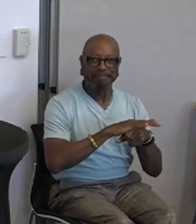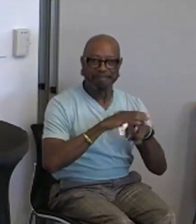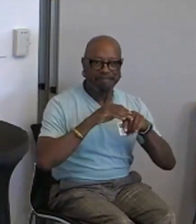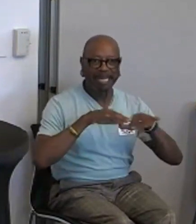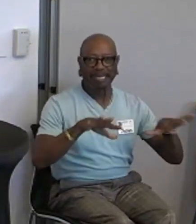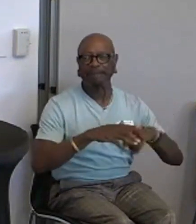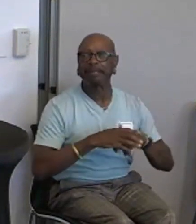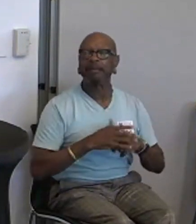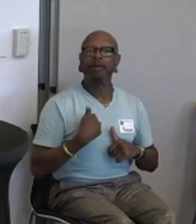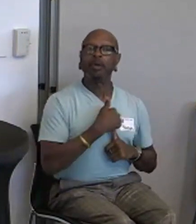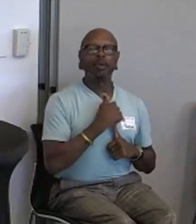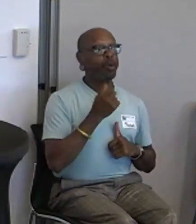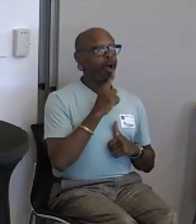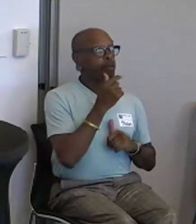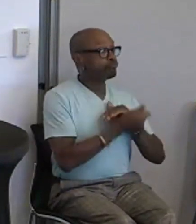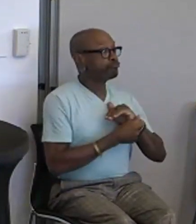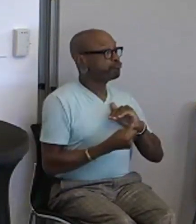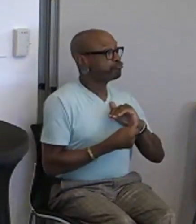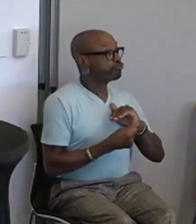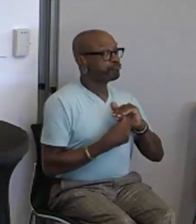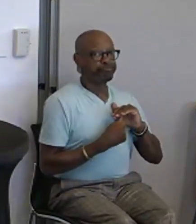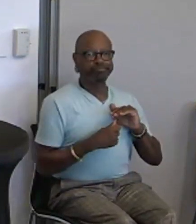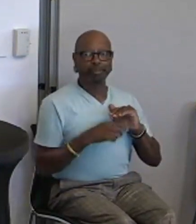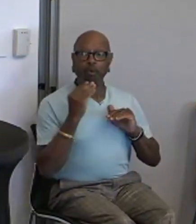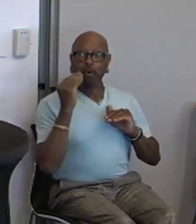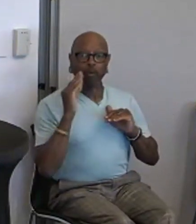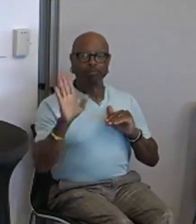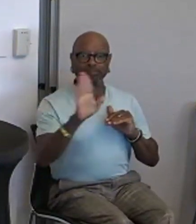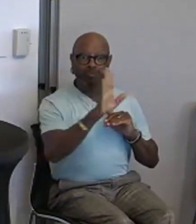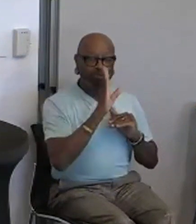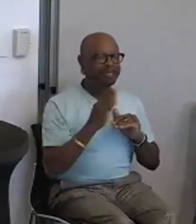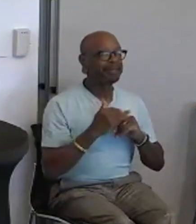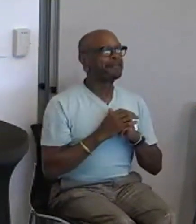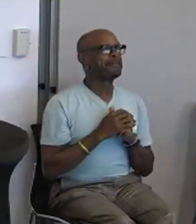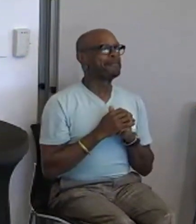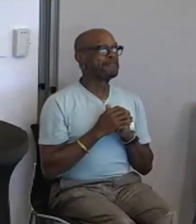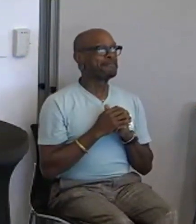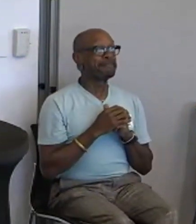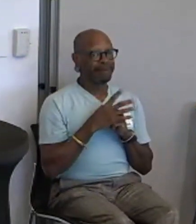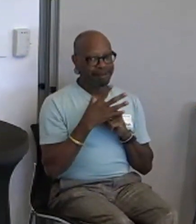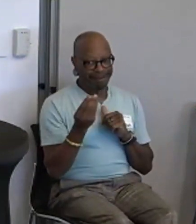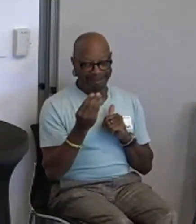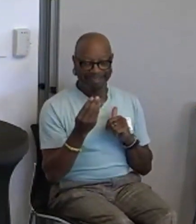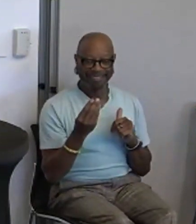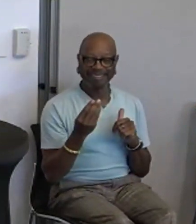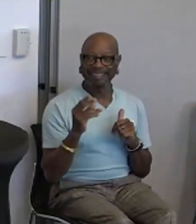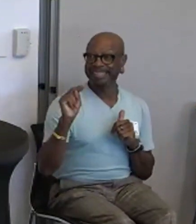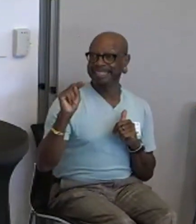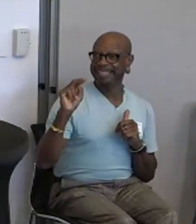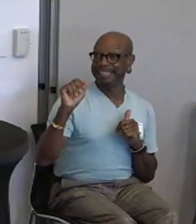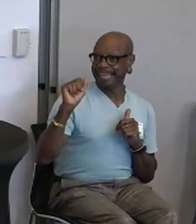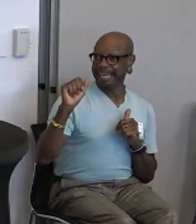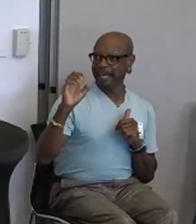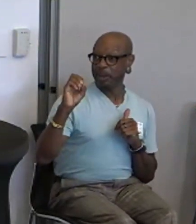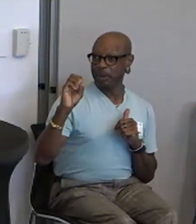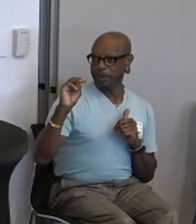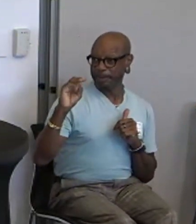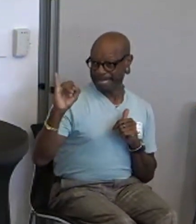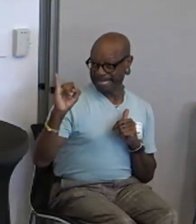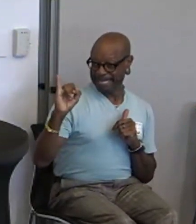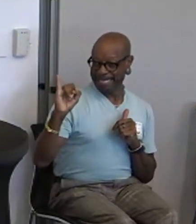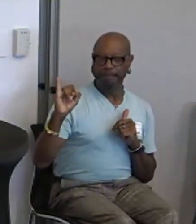We were all sort of hunkered down in our little bunkers, and Naomi was